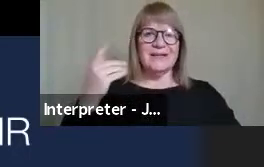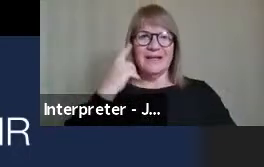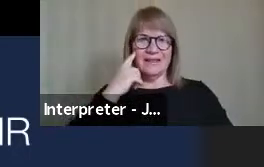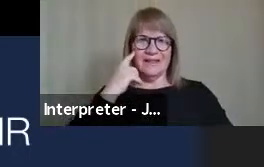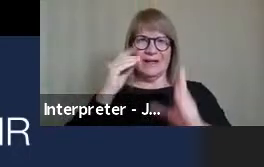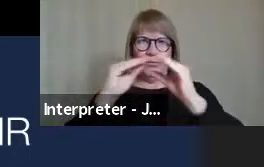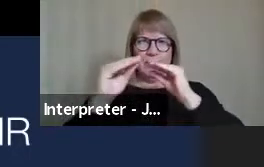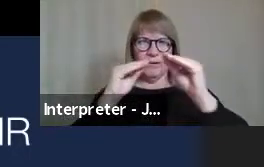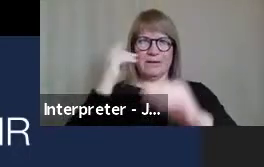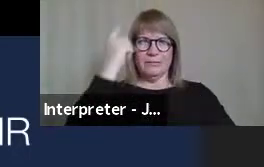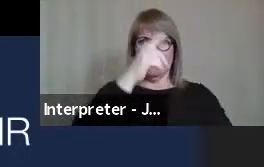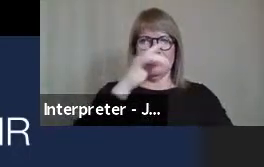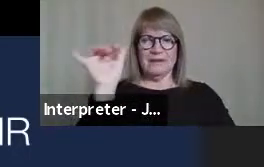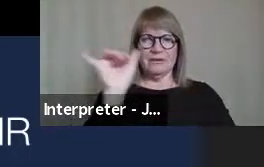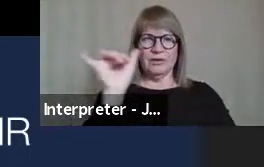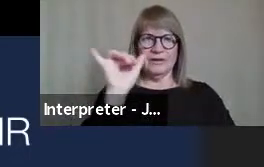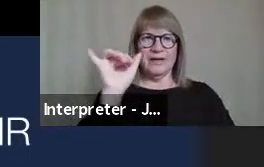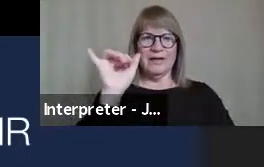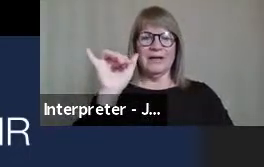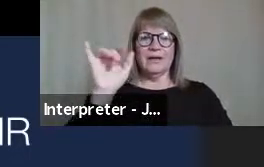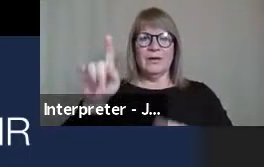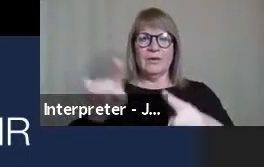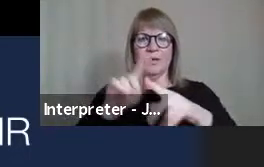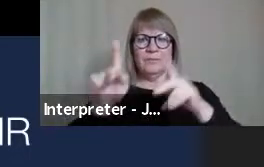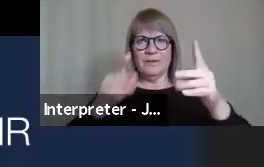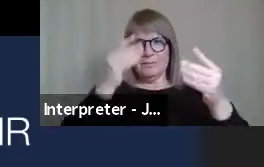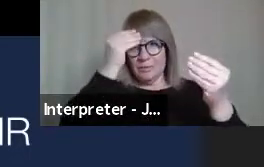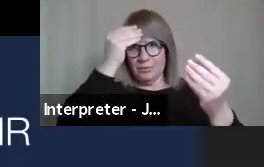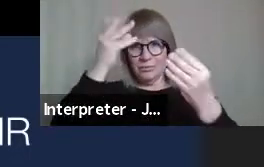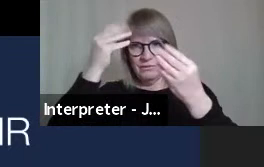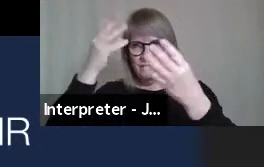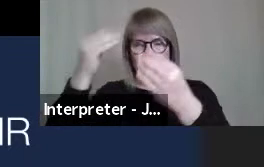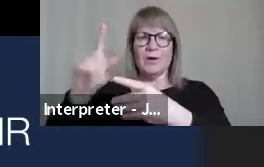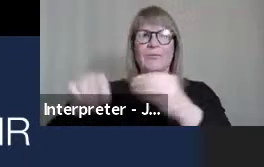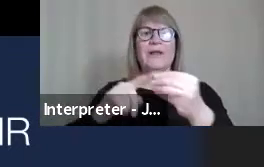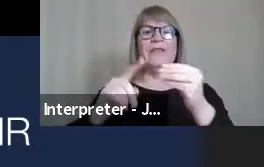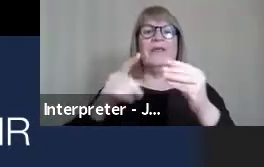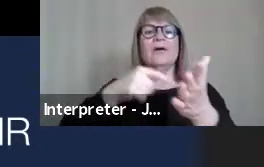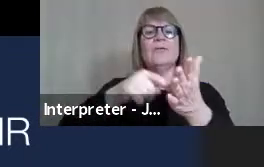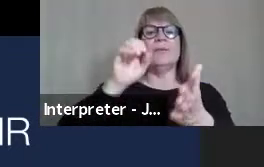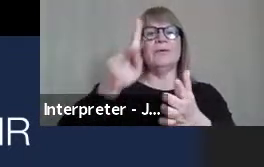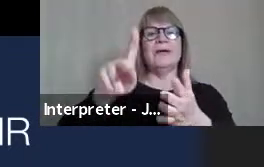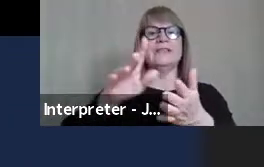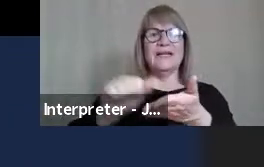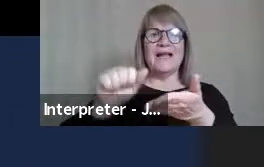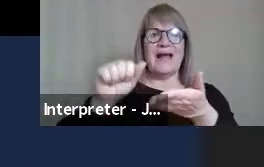like when it's informed by preparations abolition and de-conversation